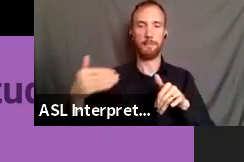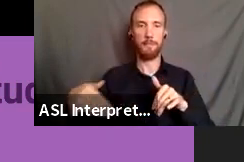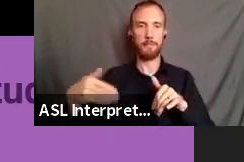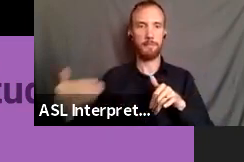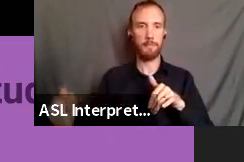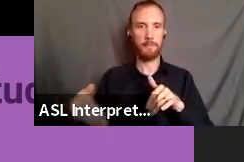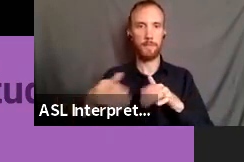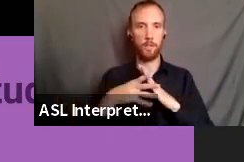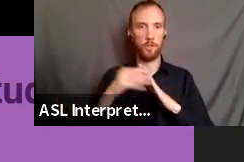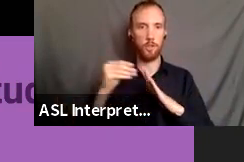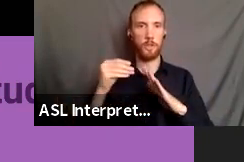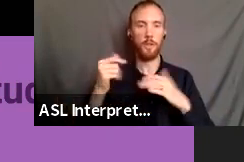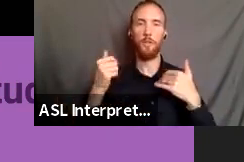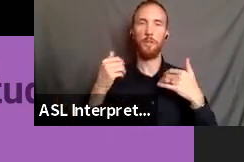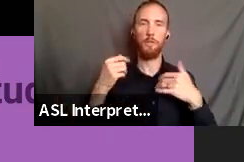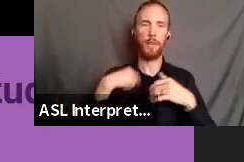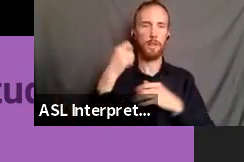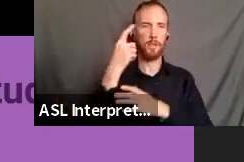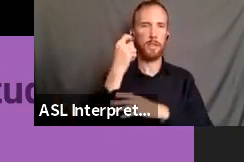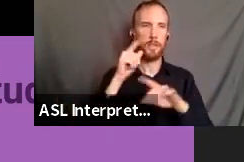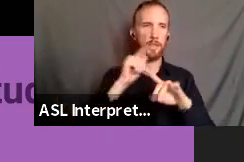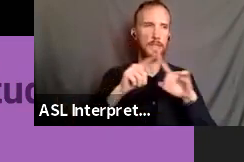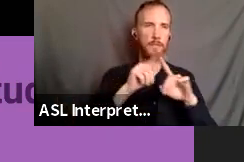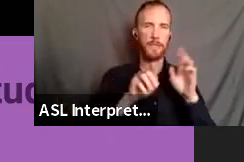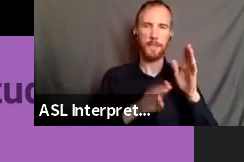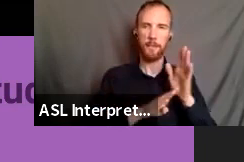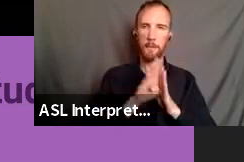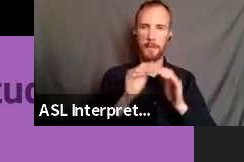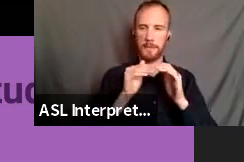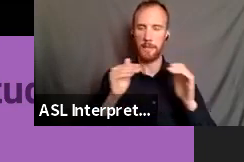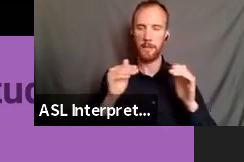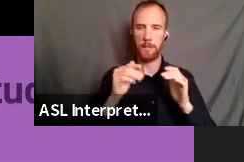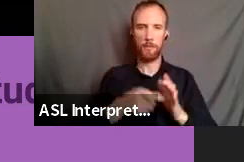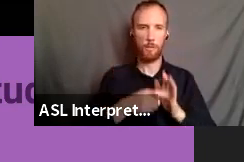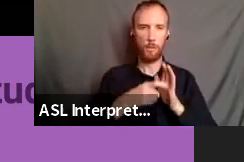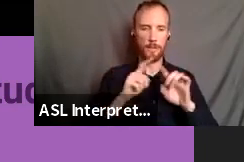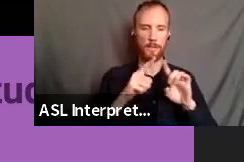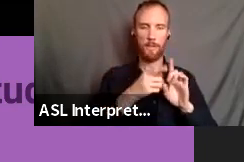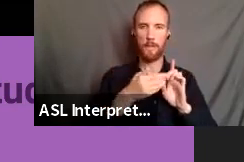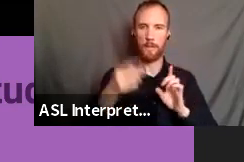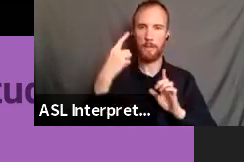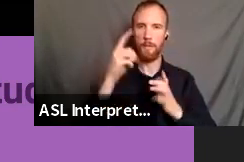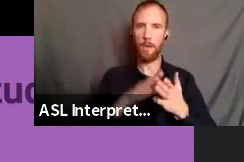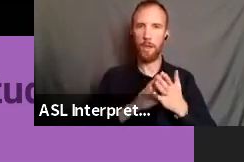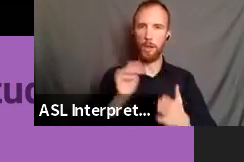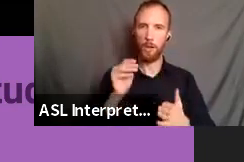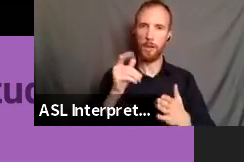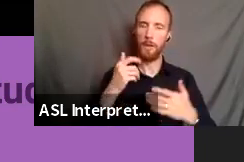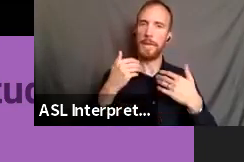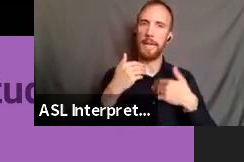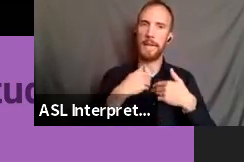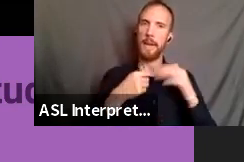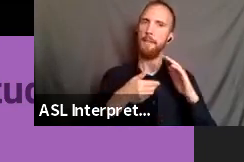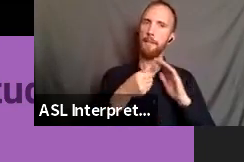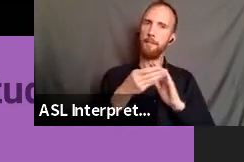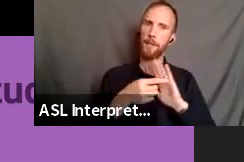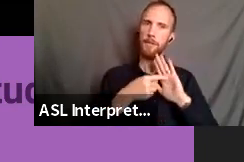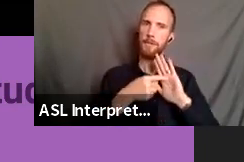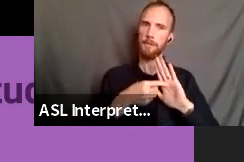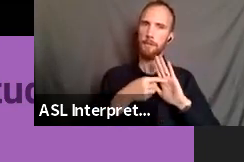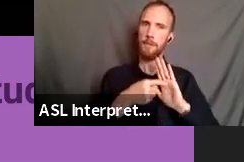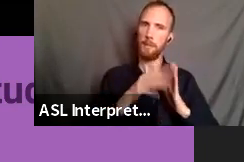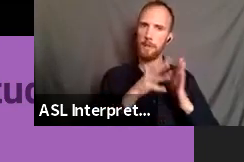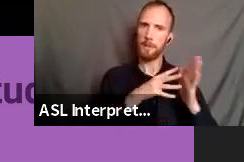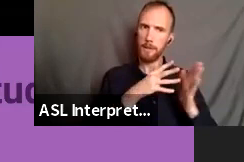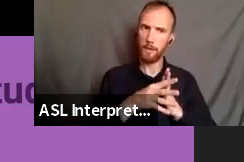that different developmental stages require different thresholds for synchronous learning we have provided sample schedules that are linked in the remote learning